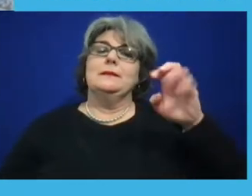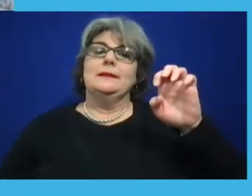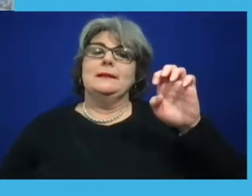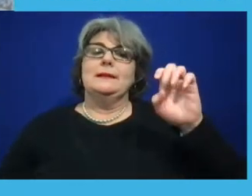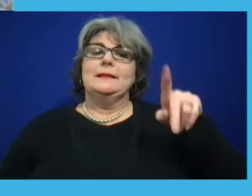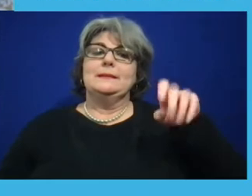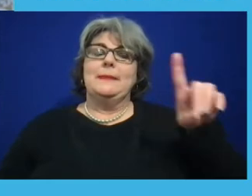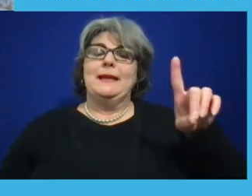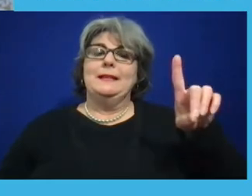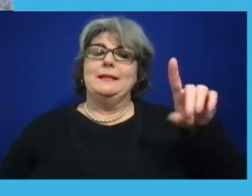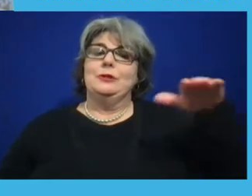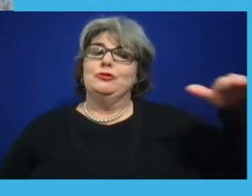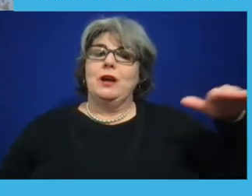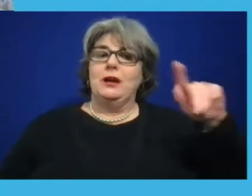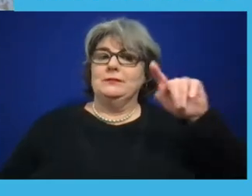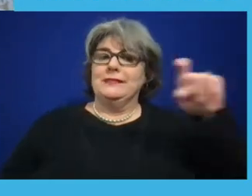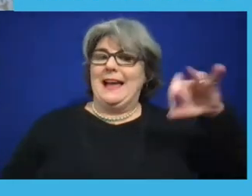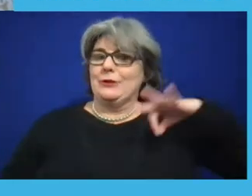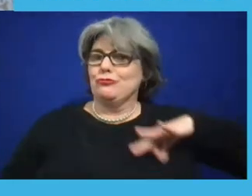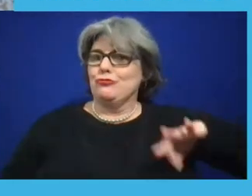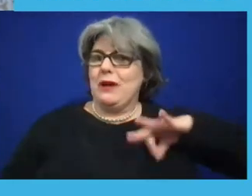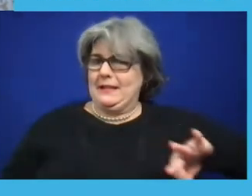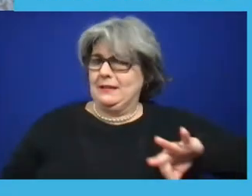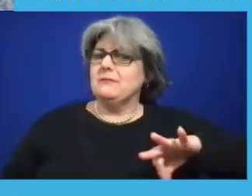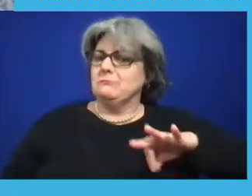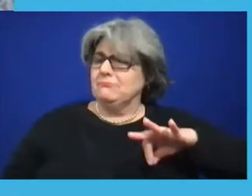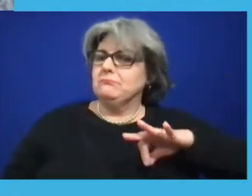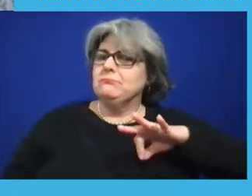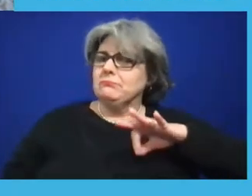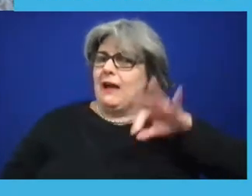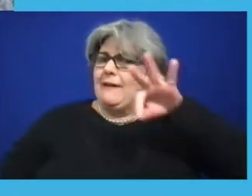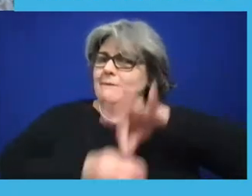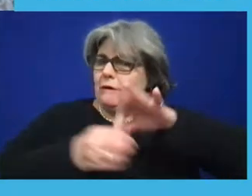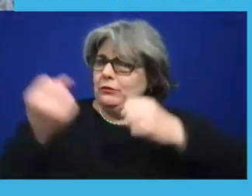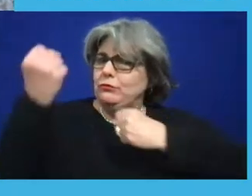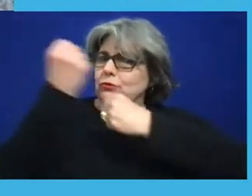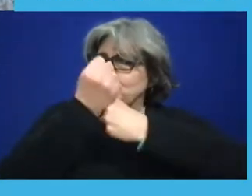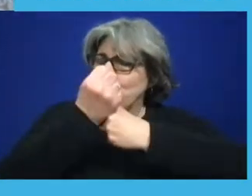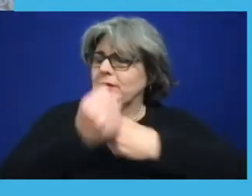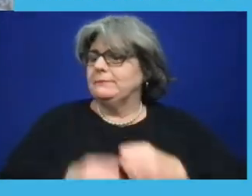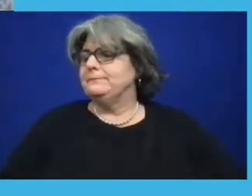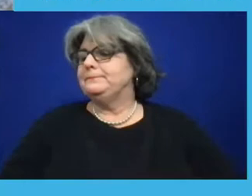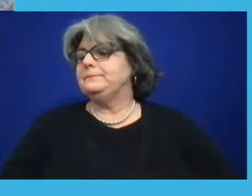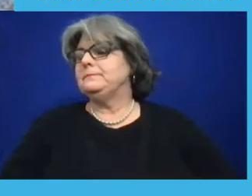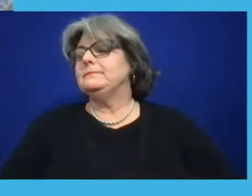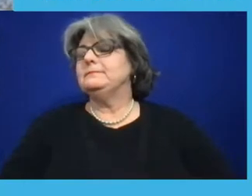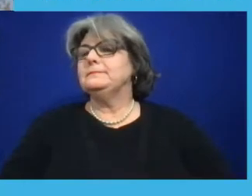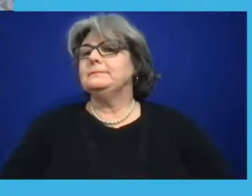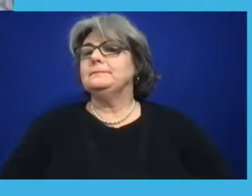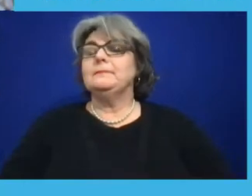working class families in American history. It's the expanded child tax credit.